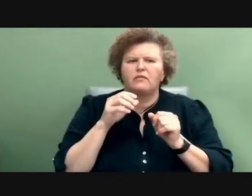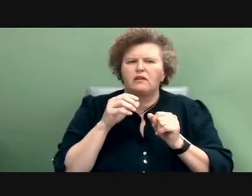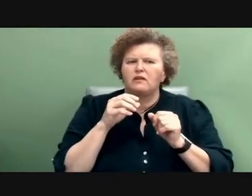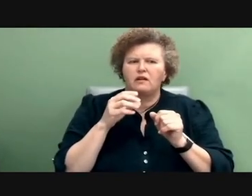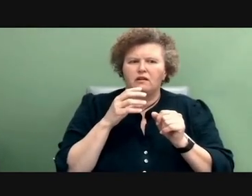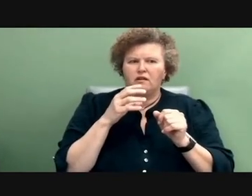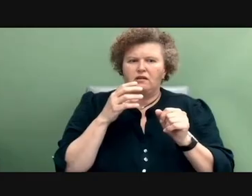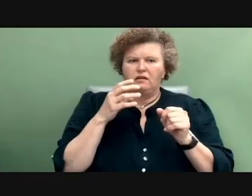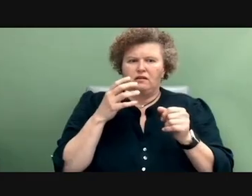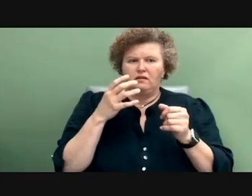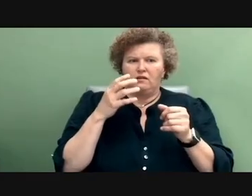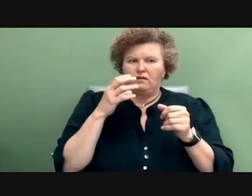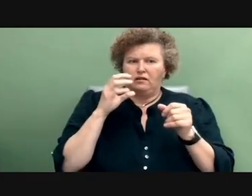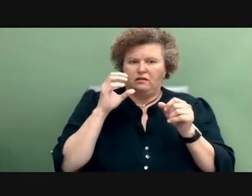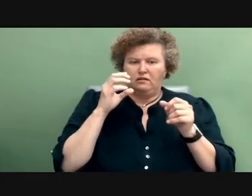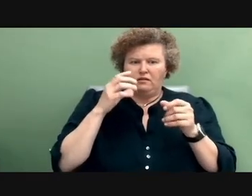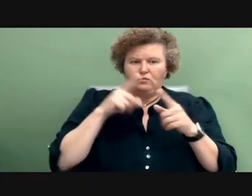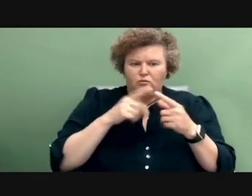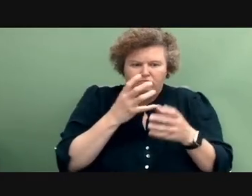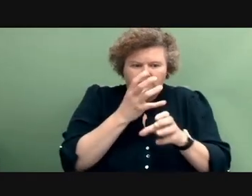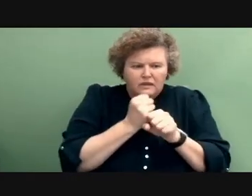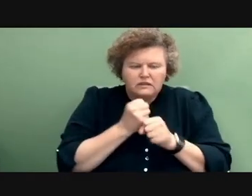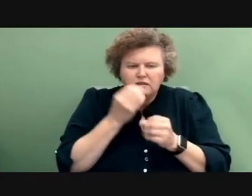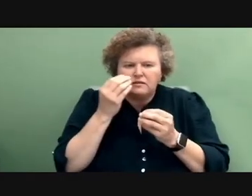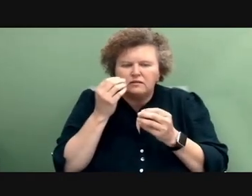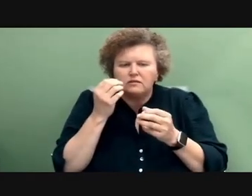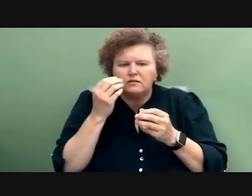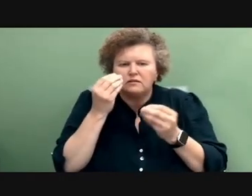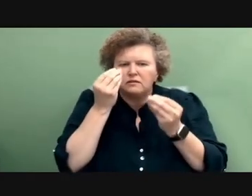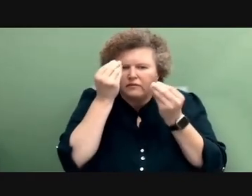contact them, and you'll be able to get plenty of resources,